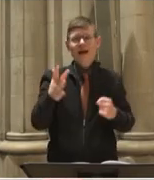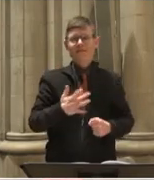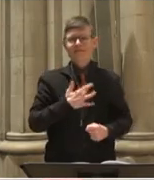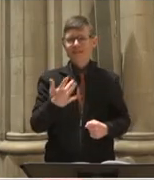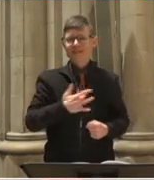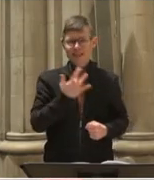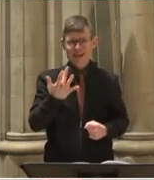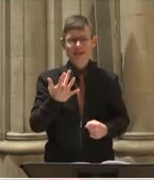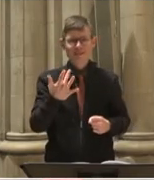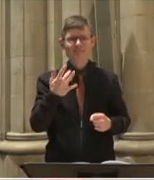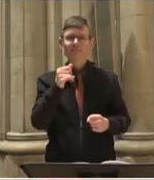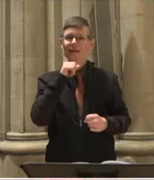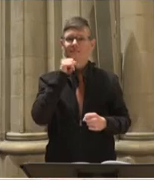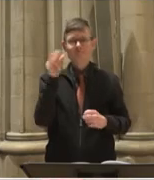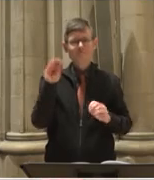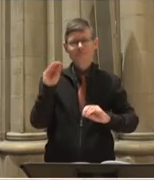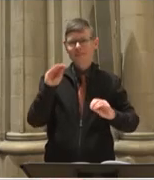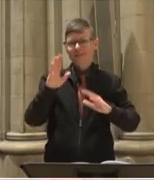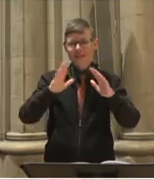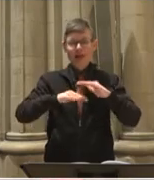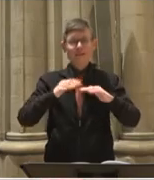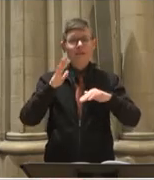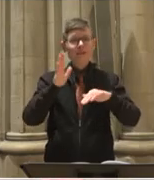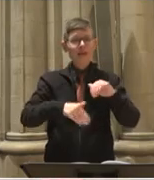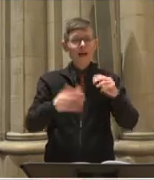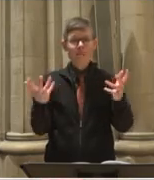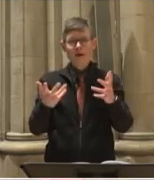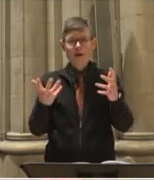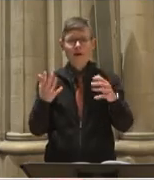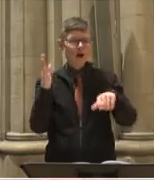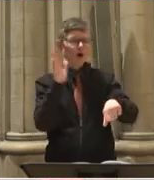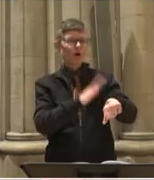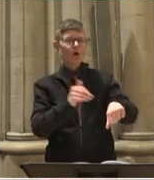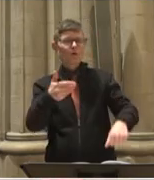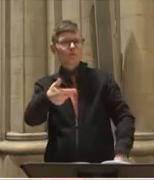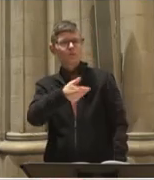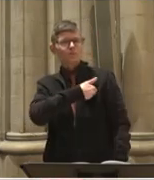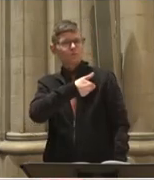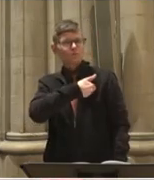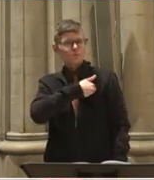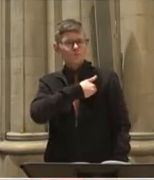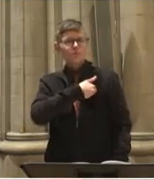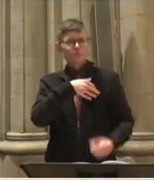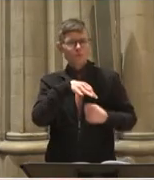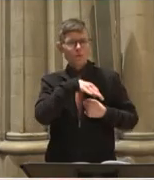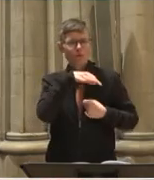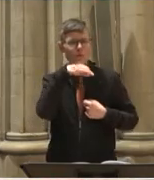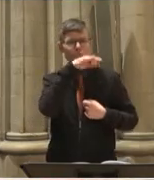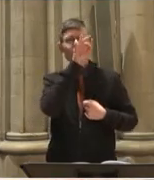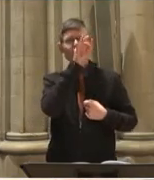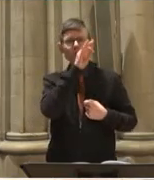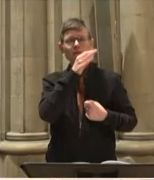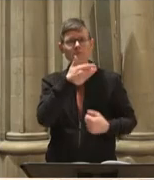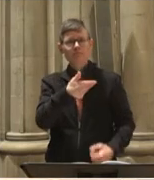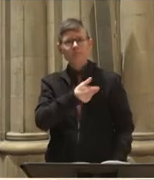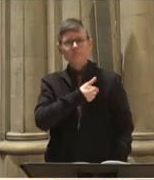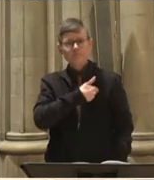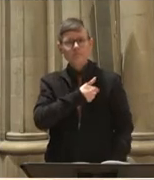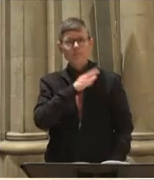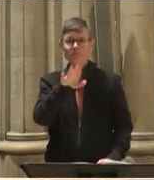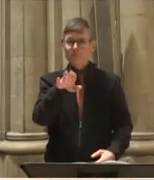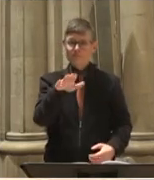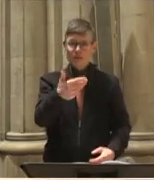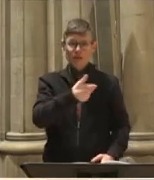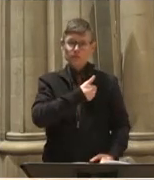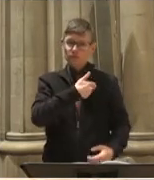That feeling is nothing less than a call to your soul. Our soul, my friends,